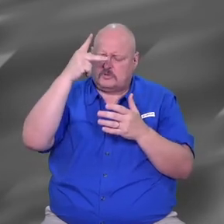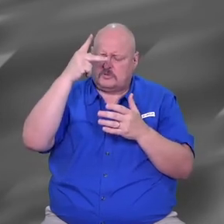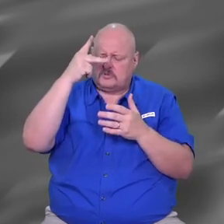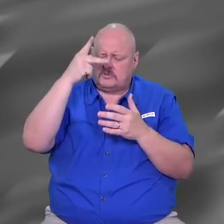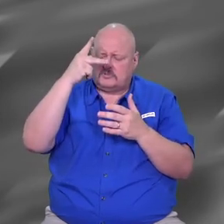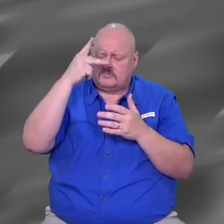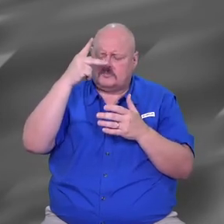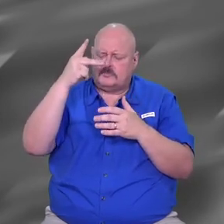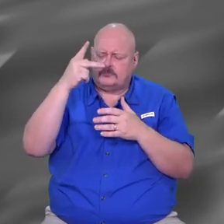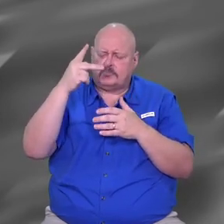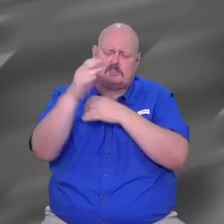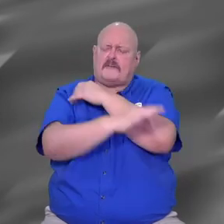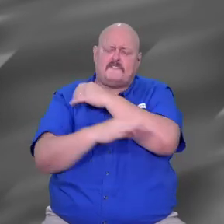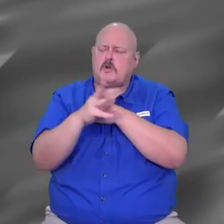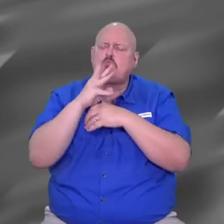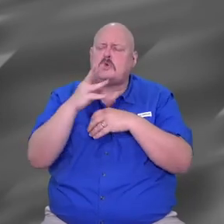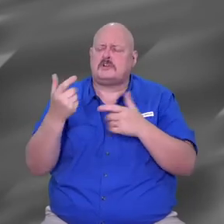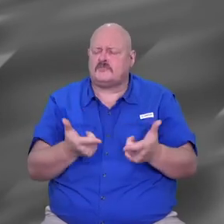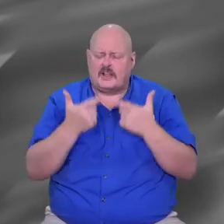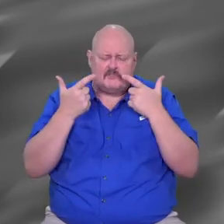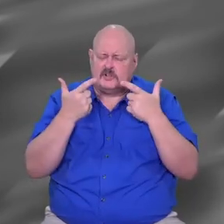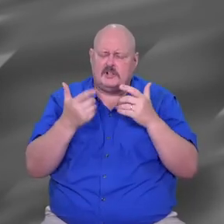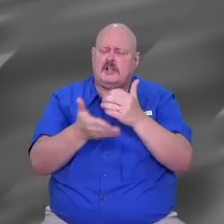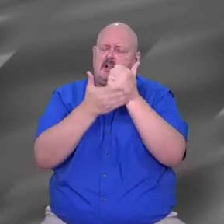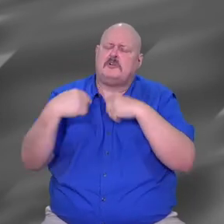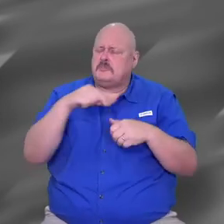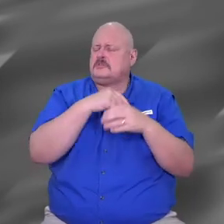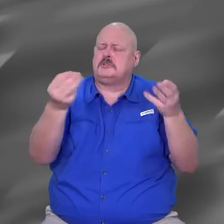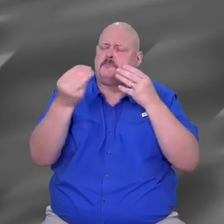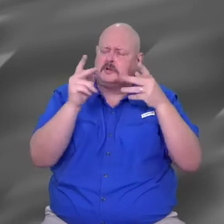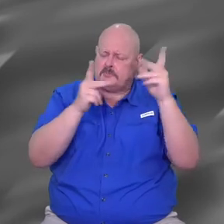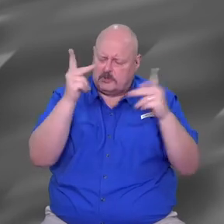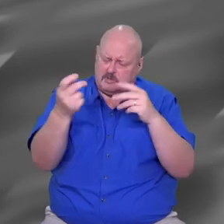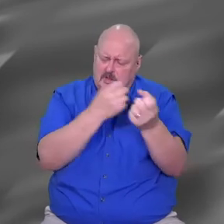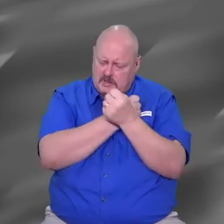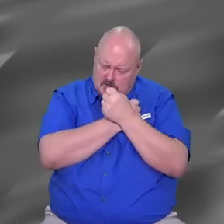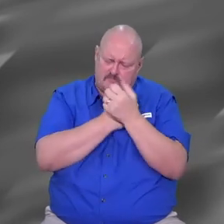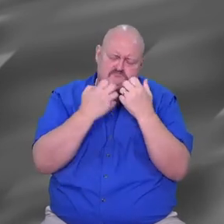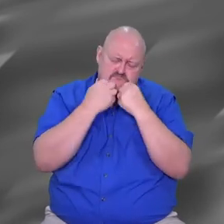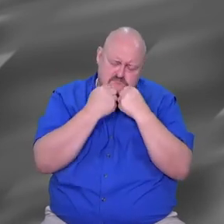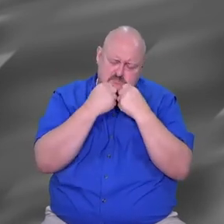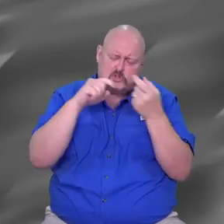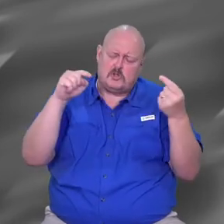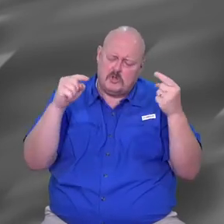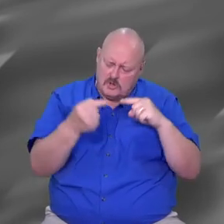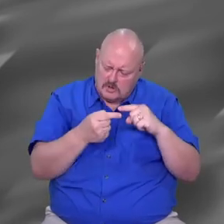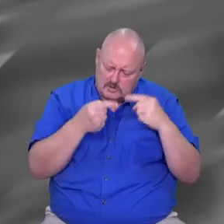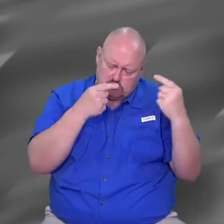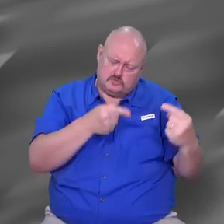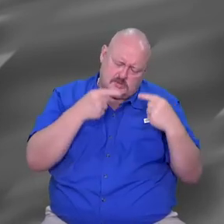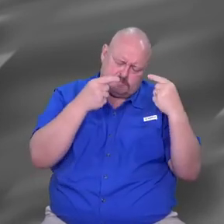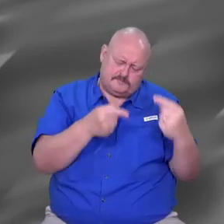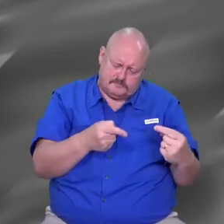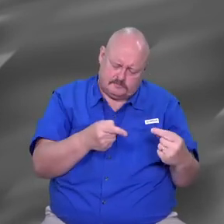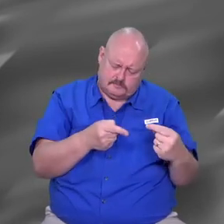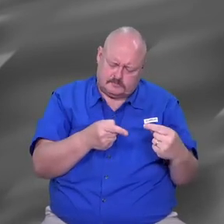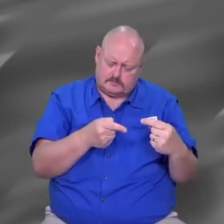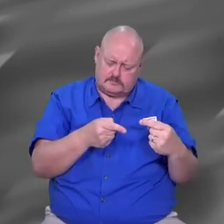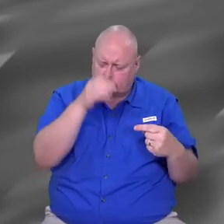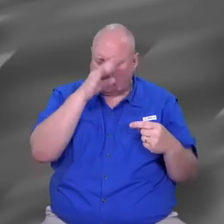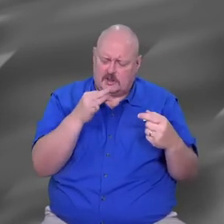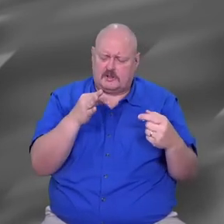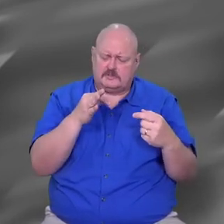waters of life. Help us, oh God, to minister to those who we love dearly, who are hurting, who they're struggling, who, God, they've